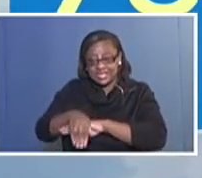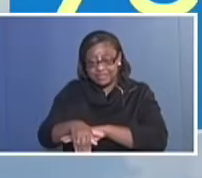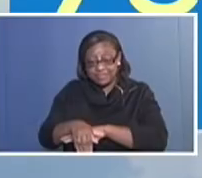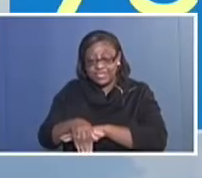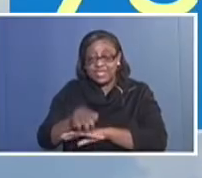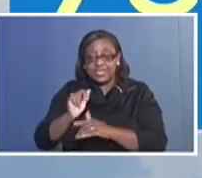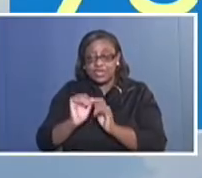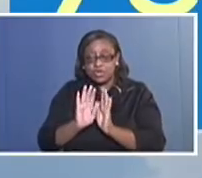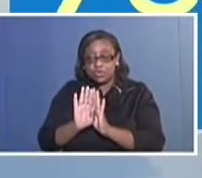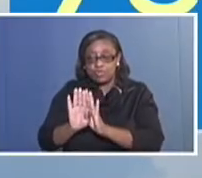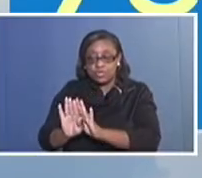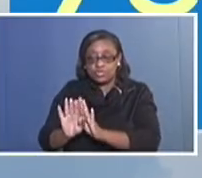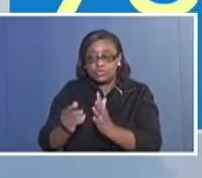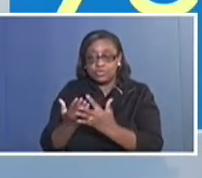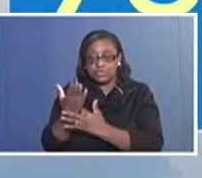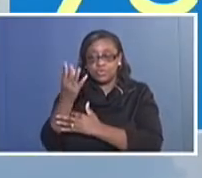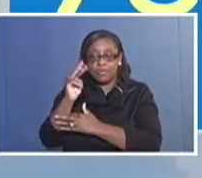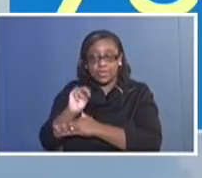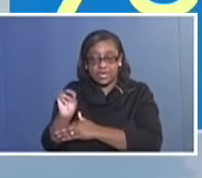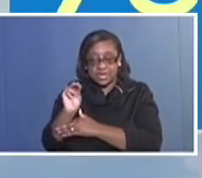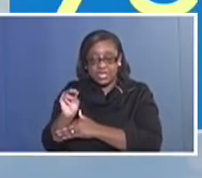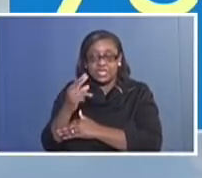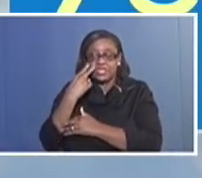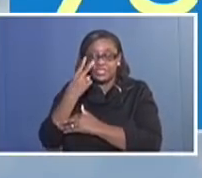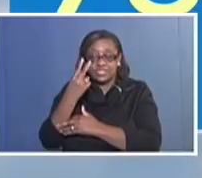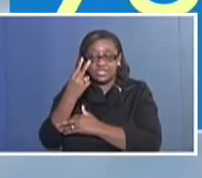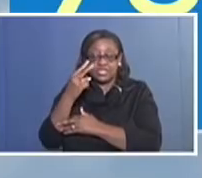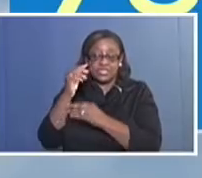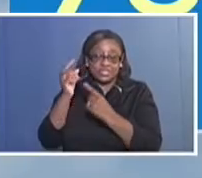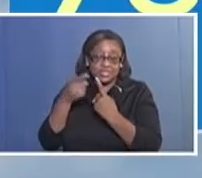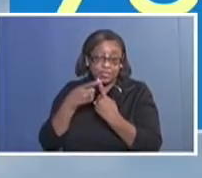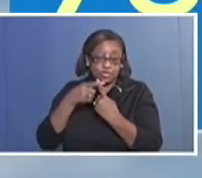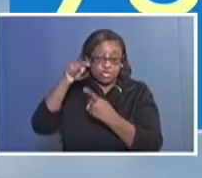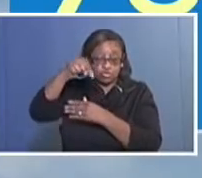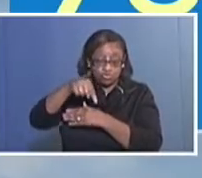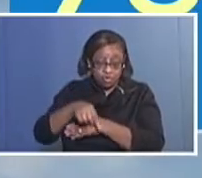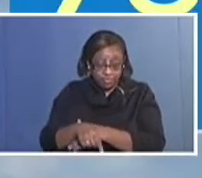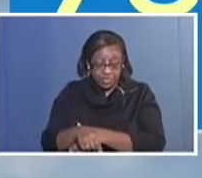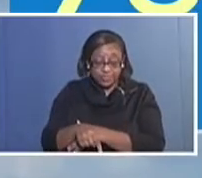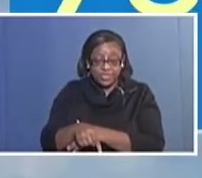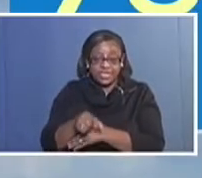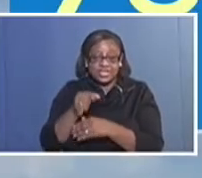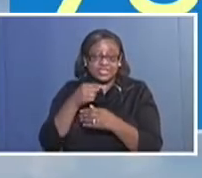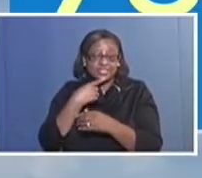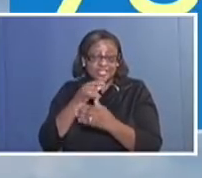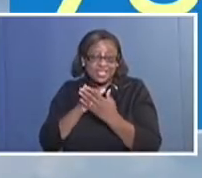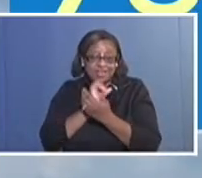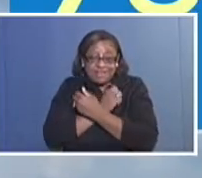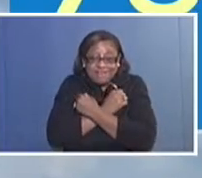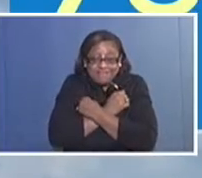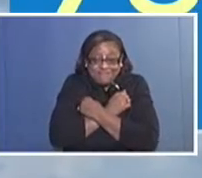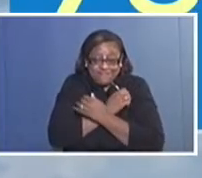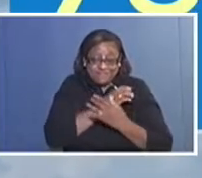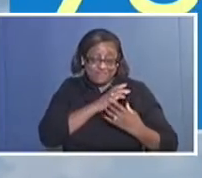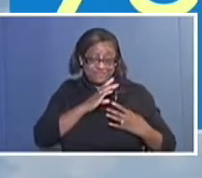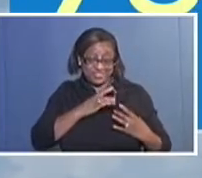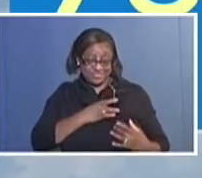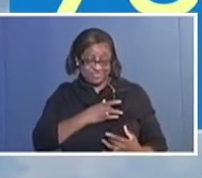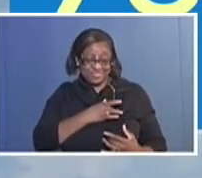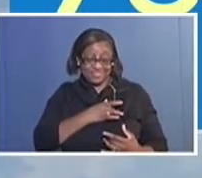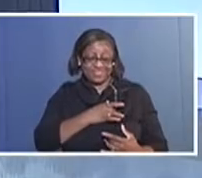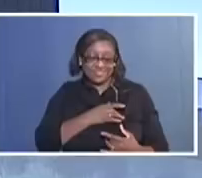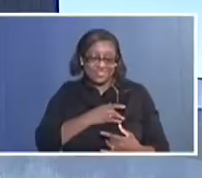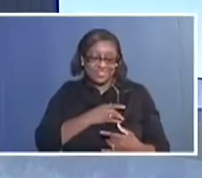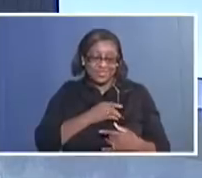that should push through on Monday, and we'll see temperatures dropping once again. So Valentine's Day looks as though it's going to be a nice chilly one for you.